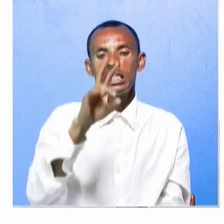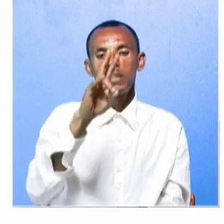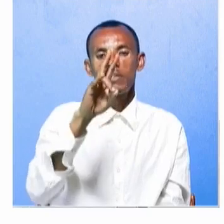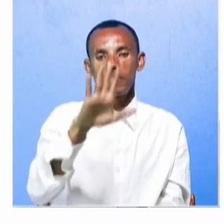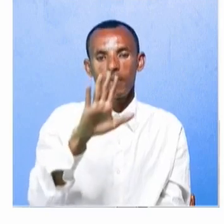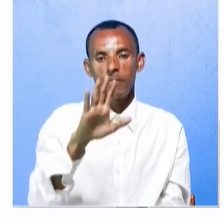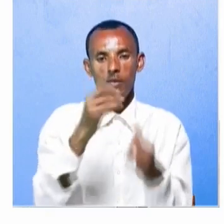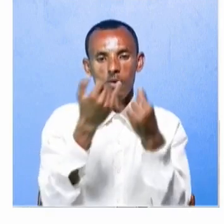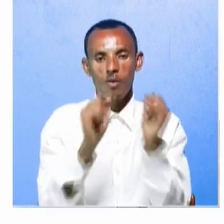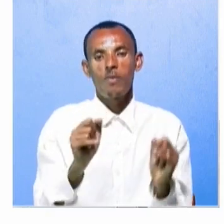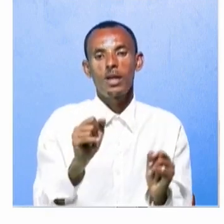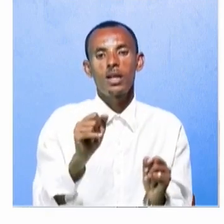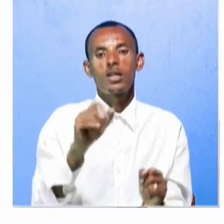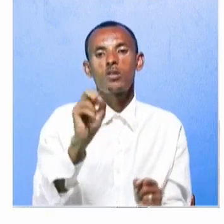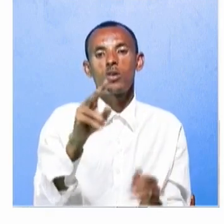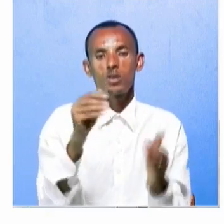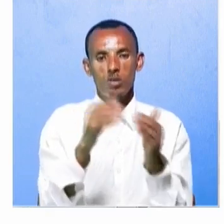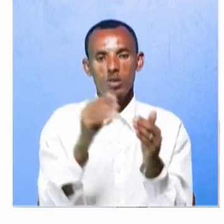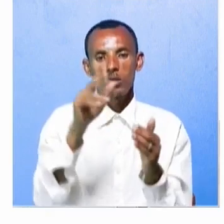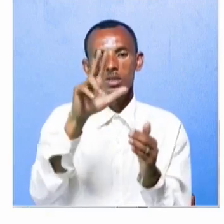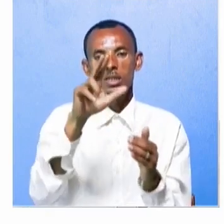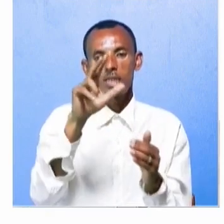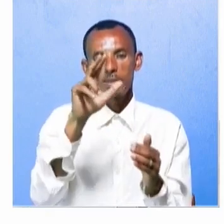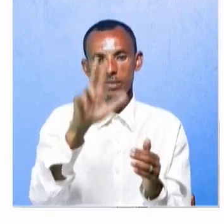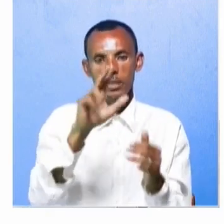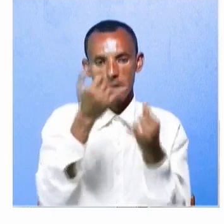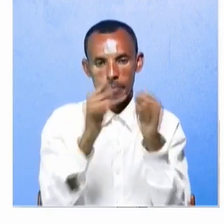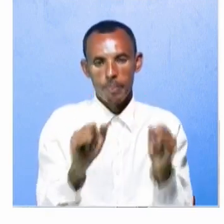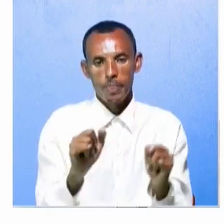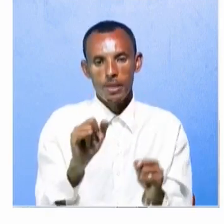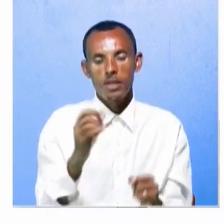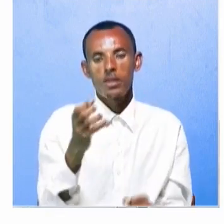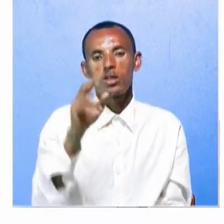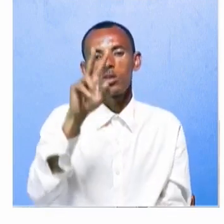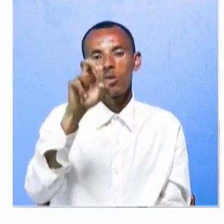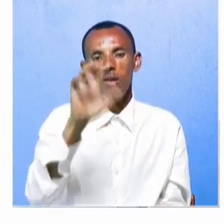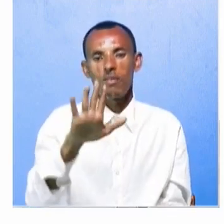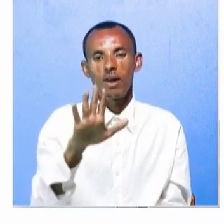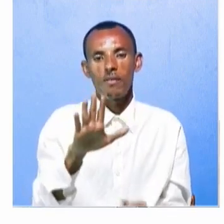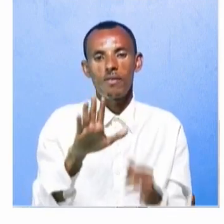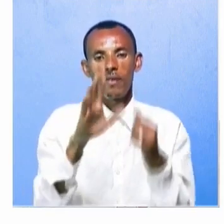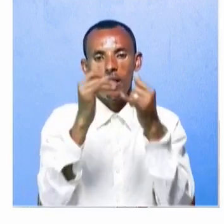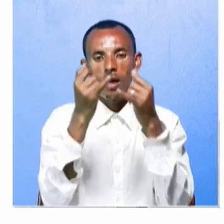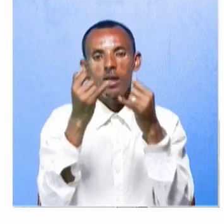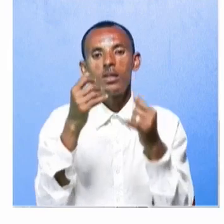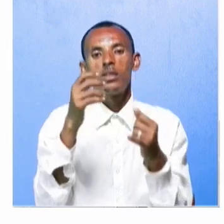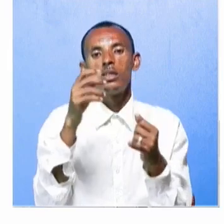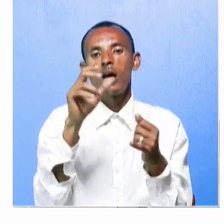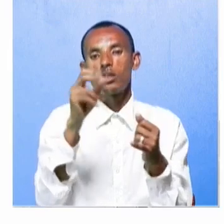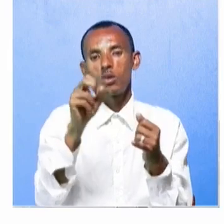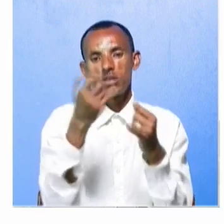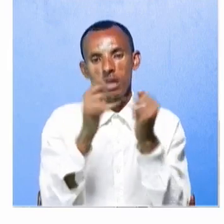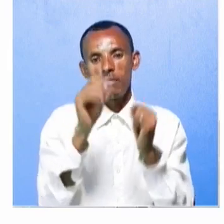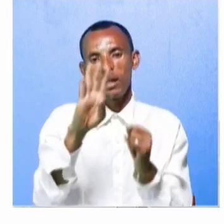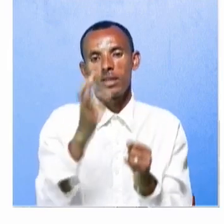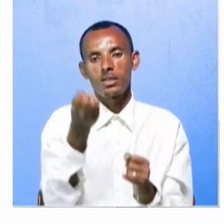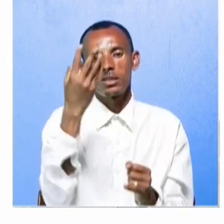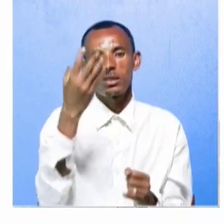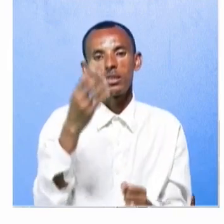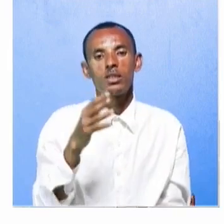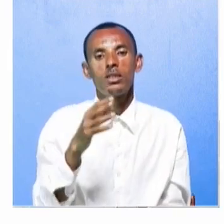12. By 3, it's 25. By 3, it's 4. So the value